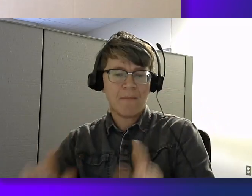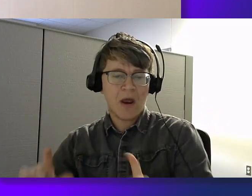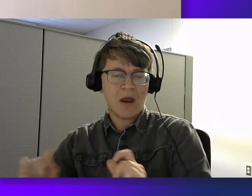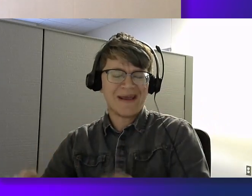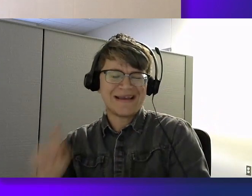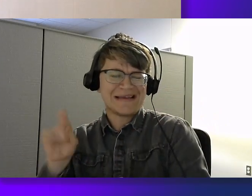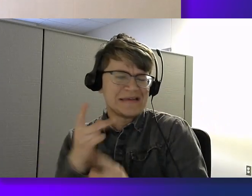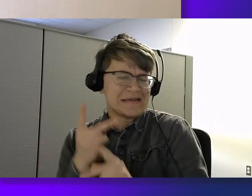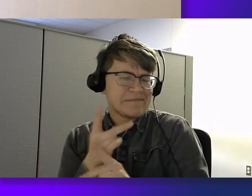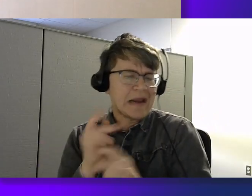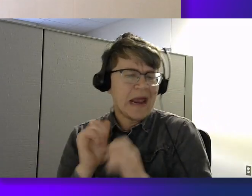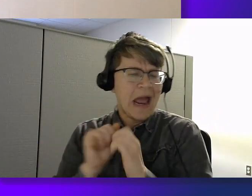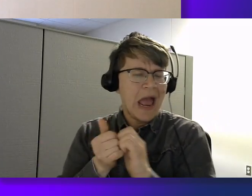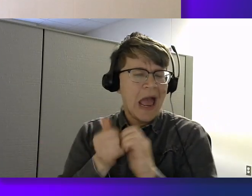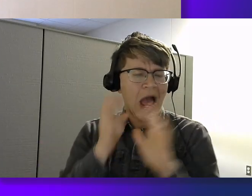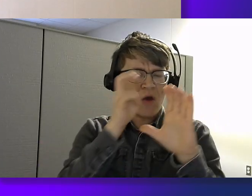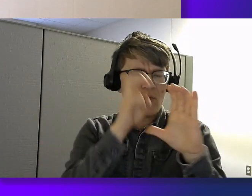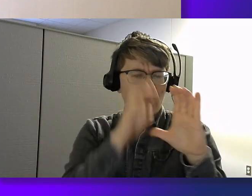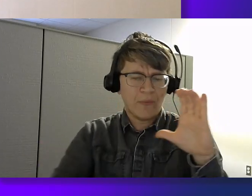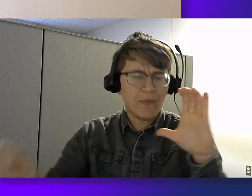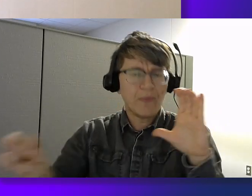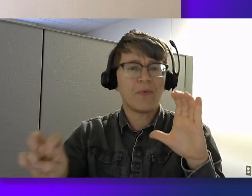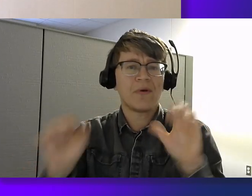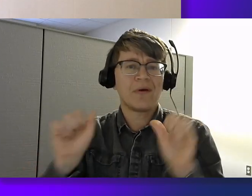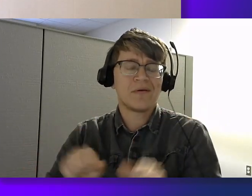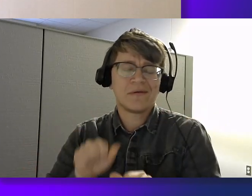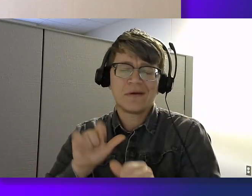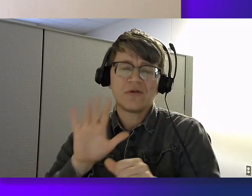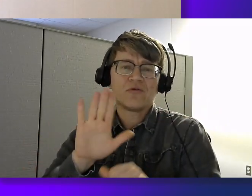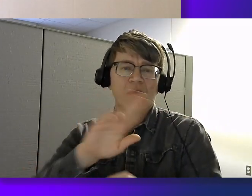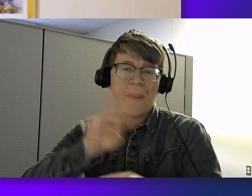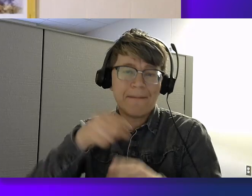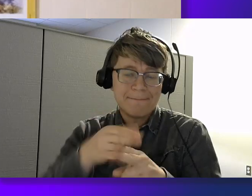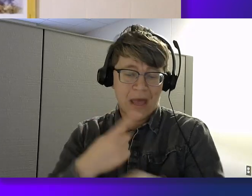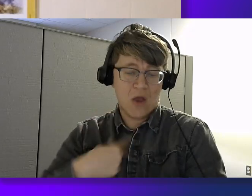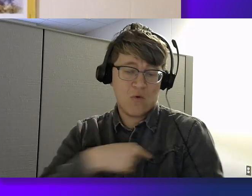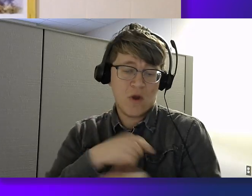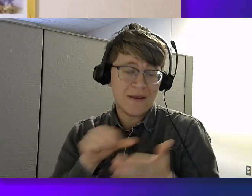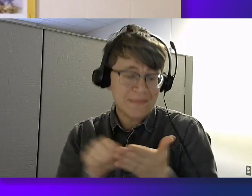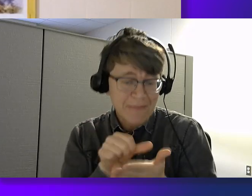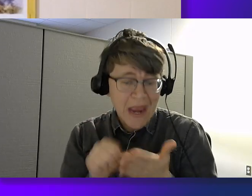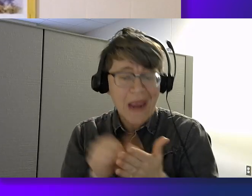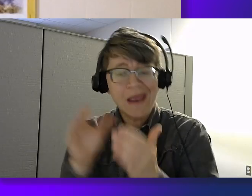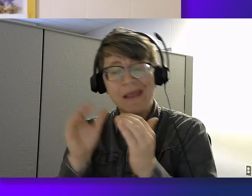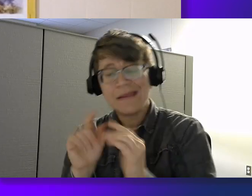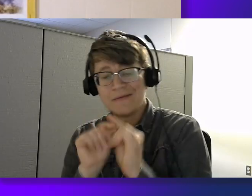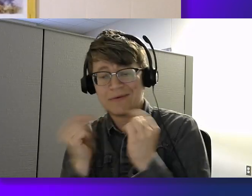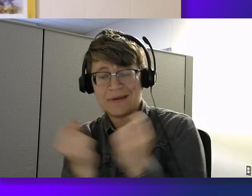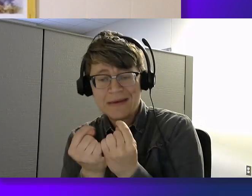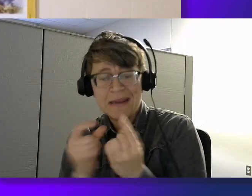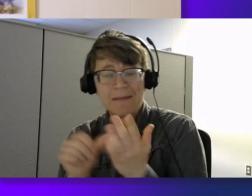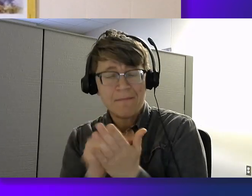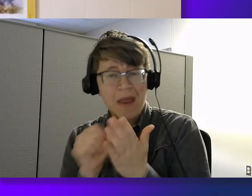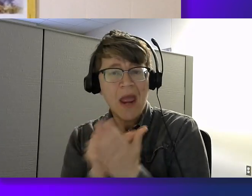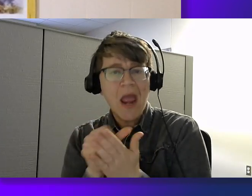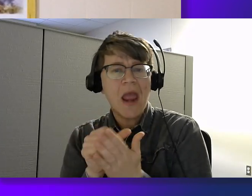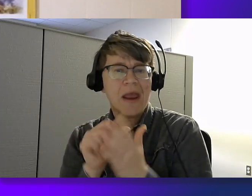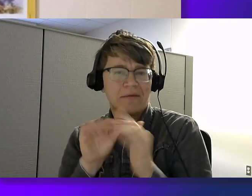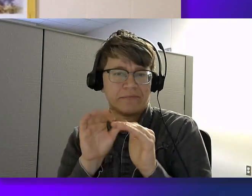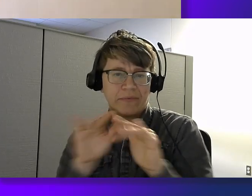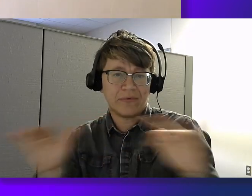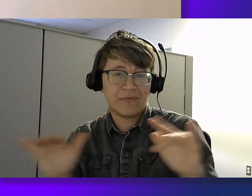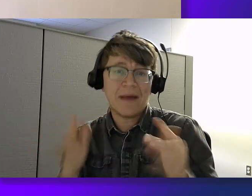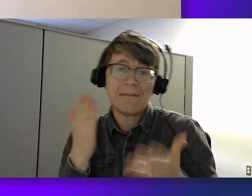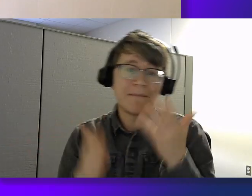About Us page, your team management page, and your hiring page, for example. Depending on the complexity of your website, you may only need 2